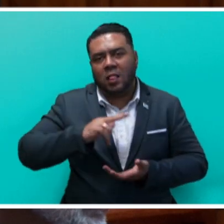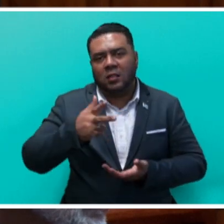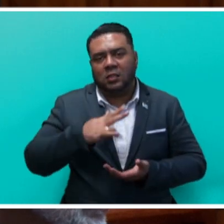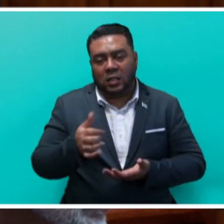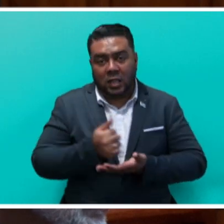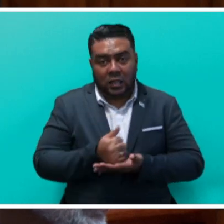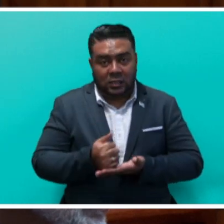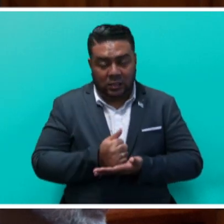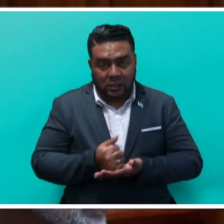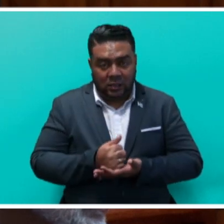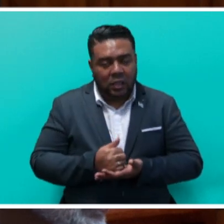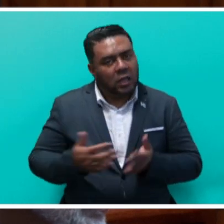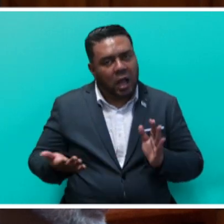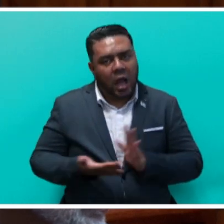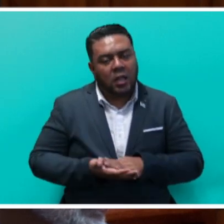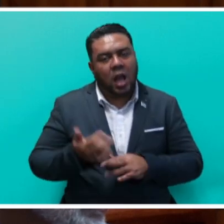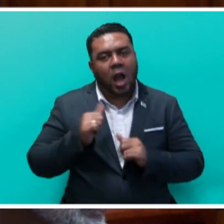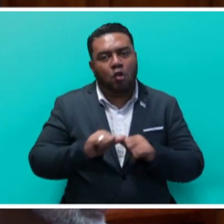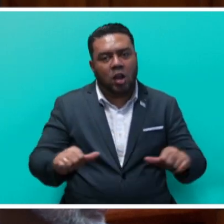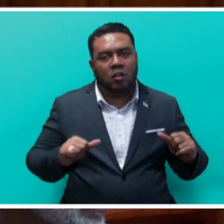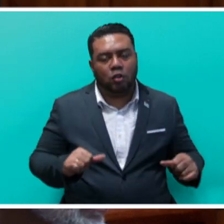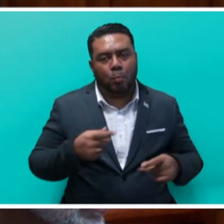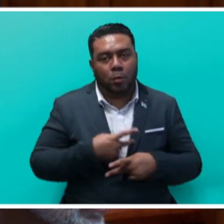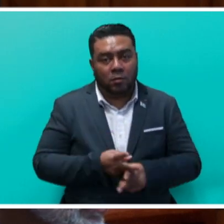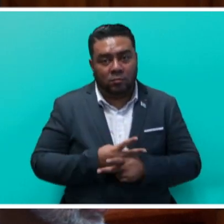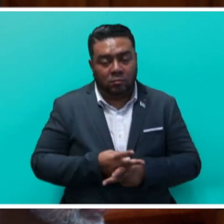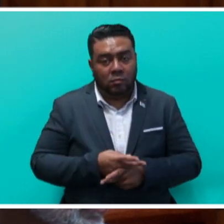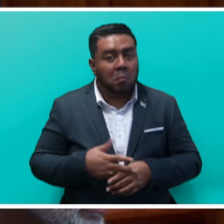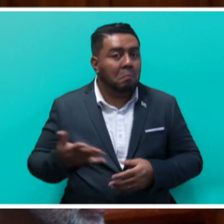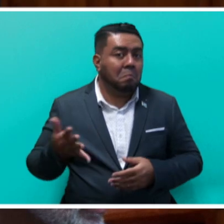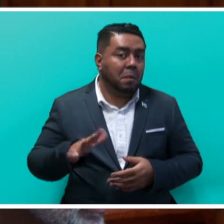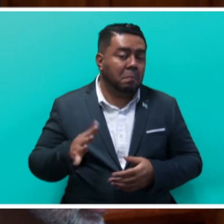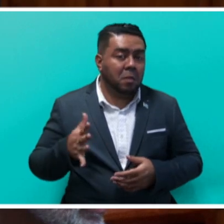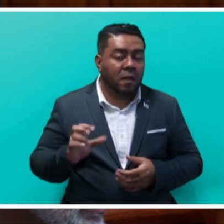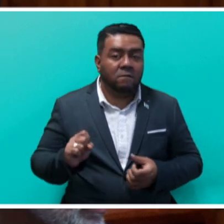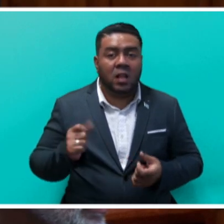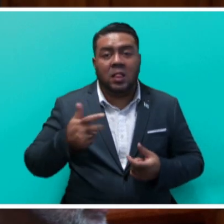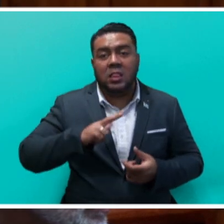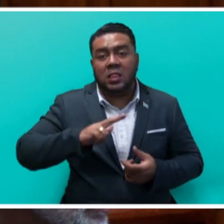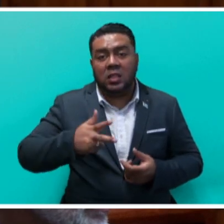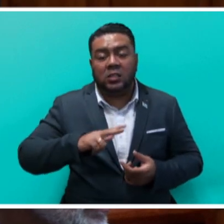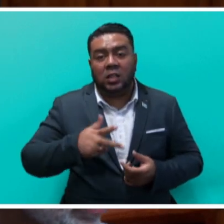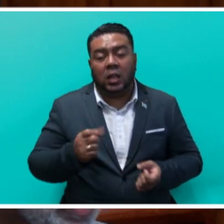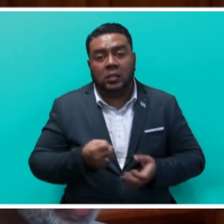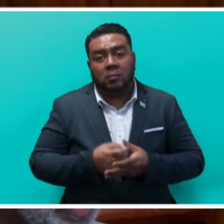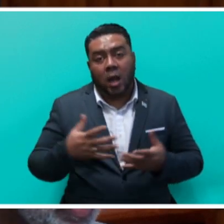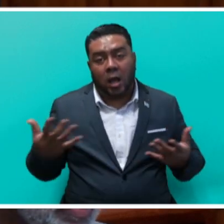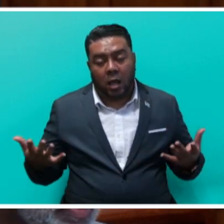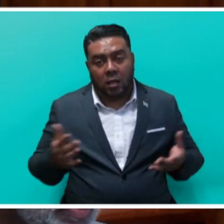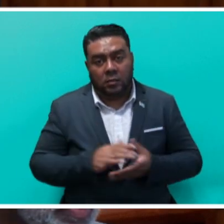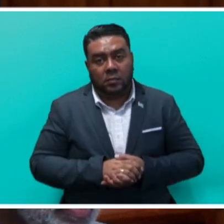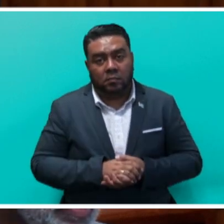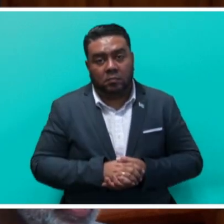are not under agriculture production. There may be leases that have expired and leases that have